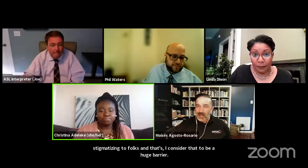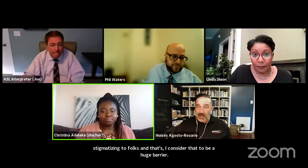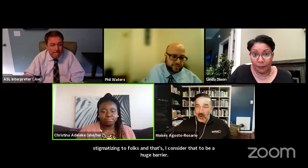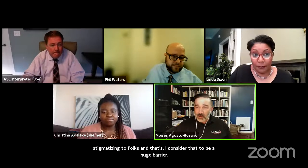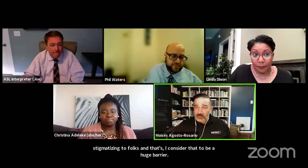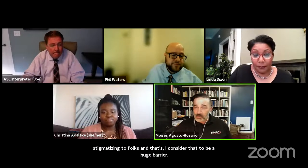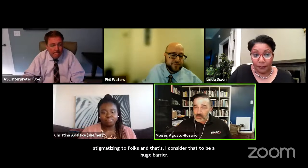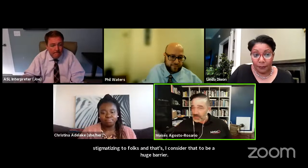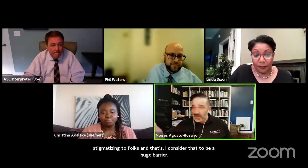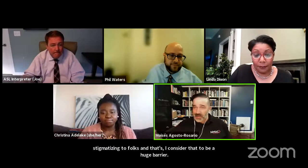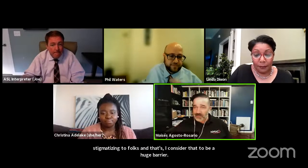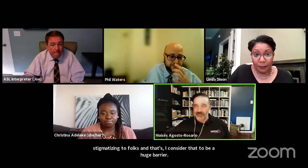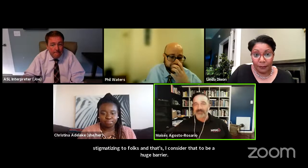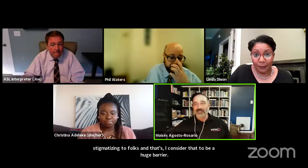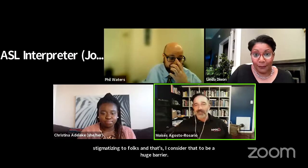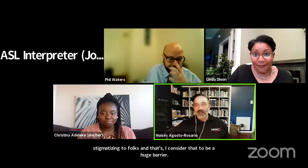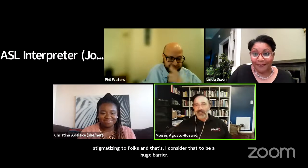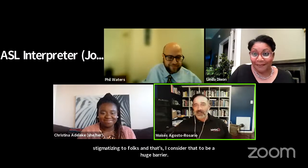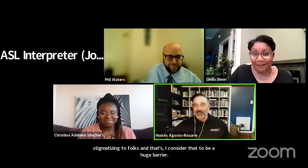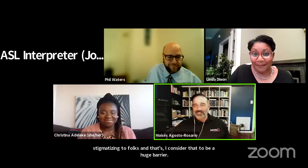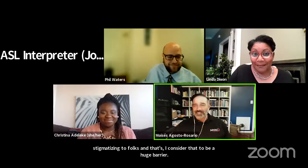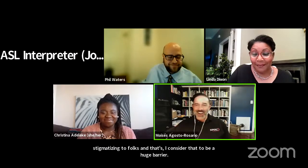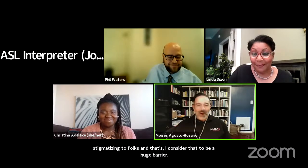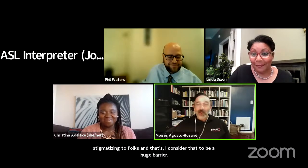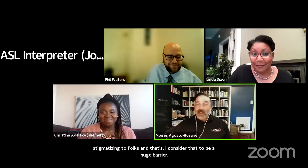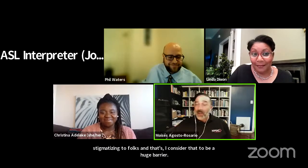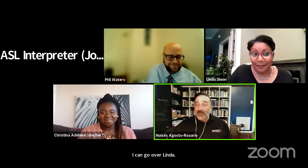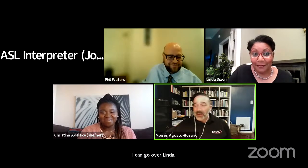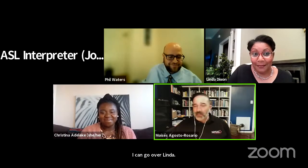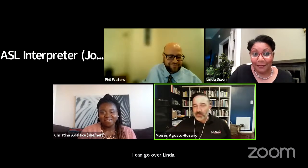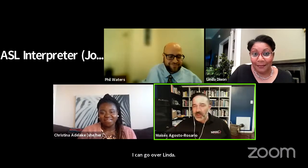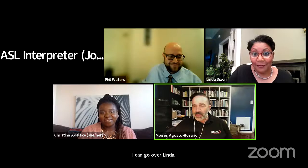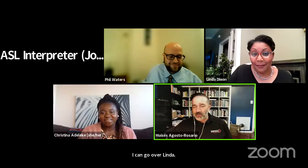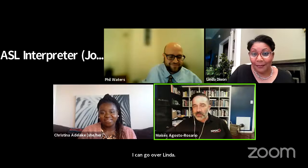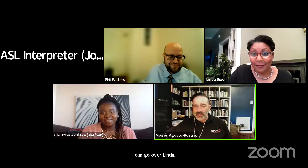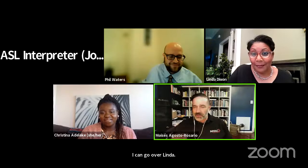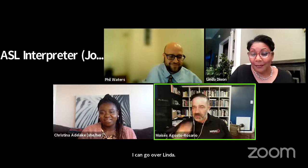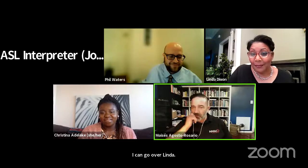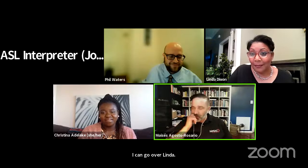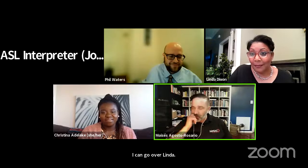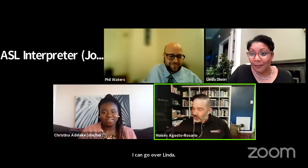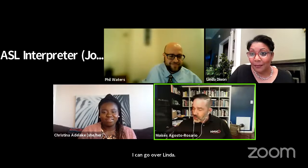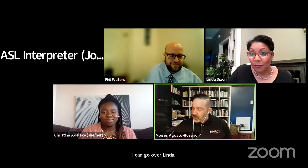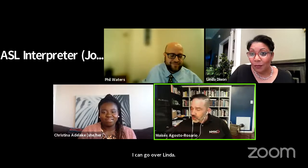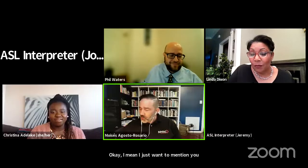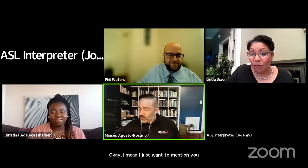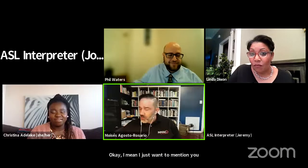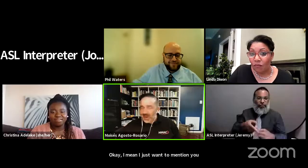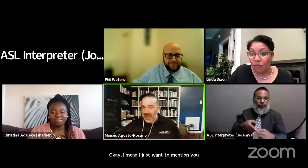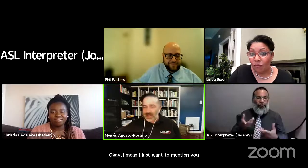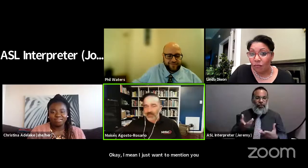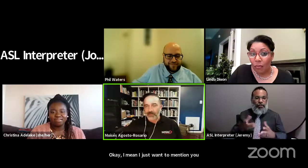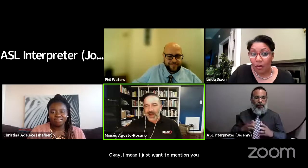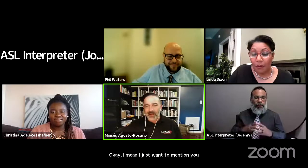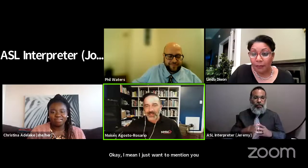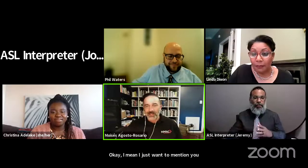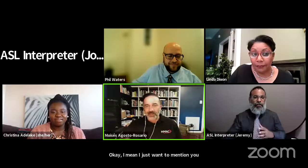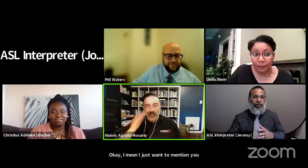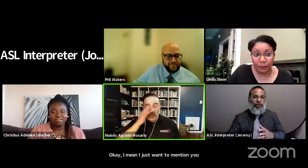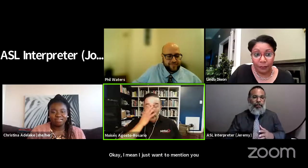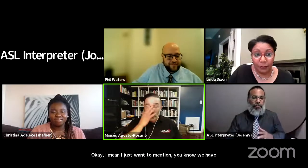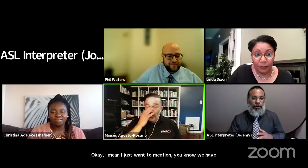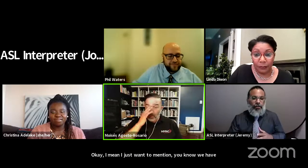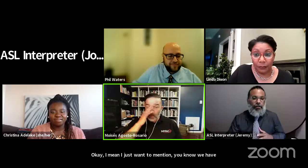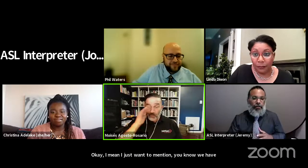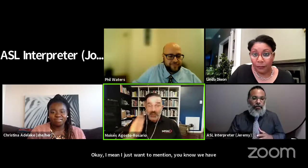I can go or Linda. Okay. I mean, I just want to mention, you know, we, we have access